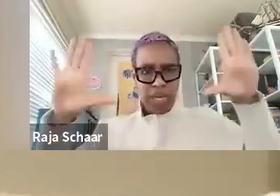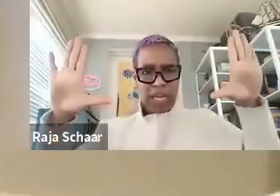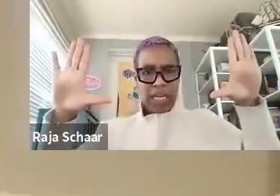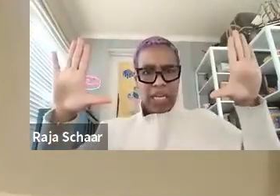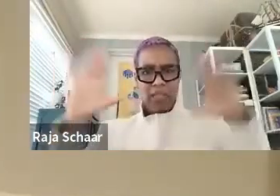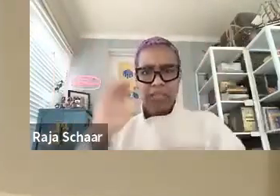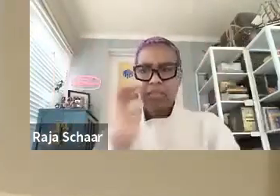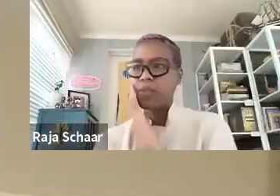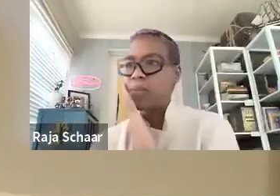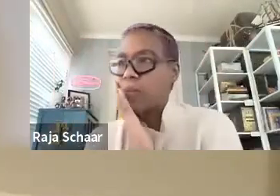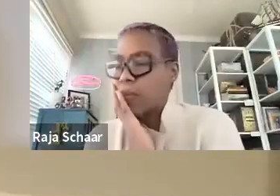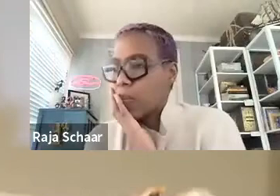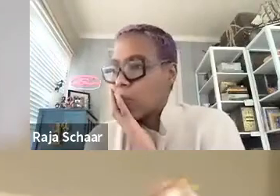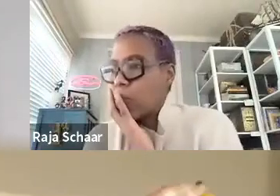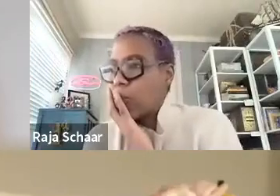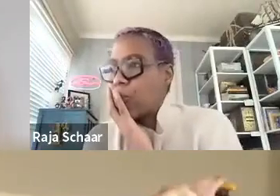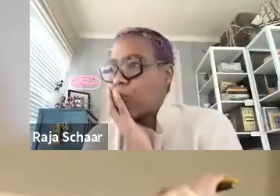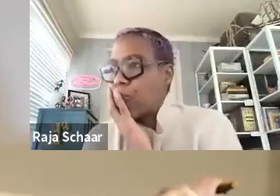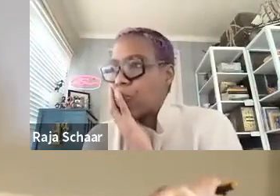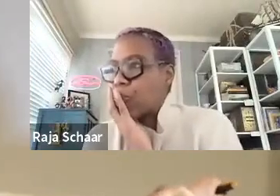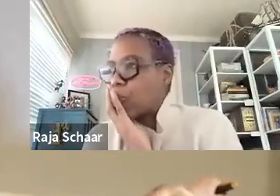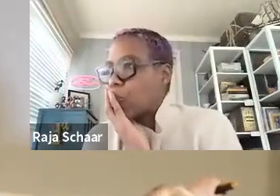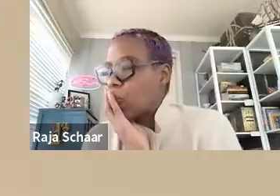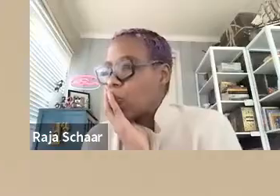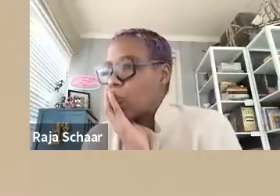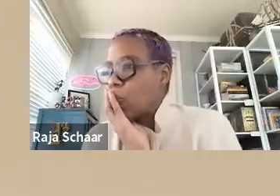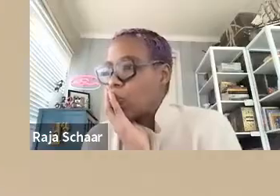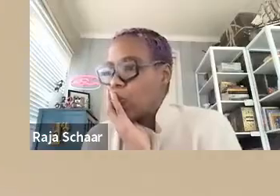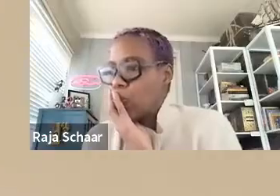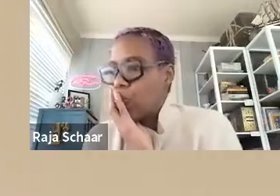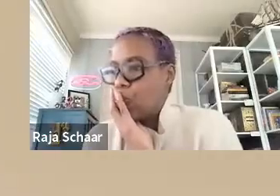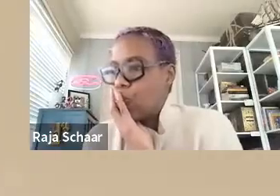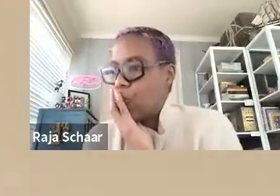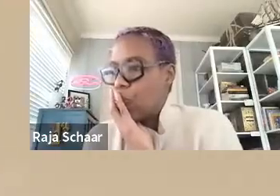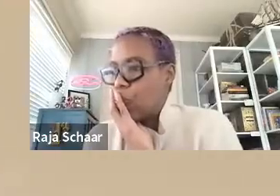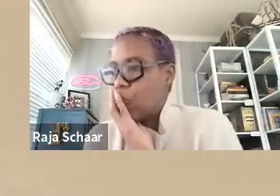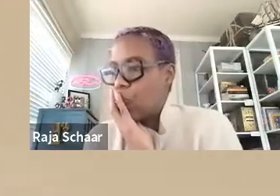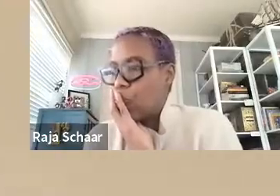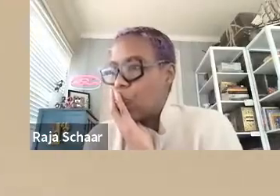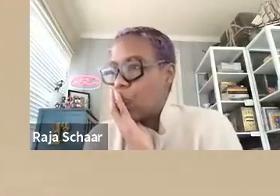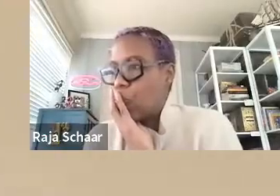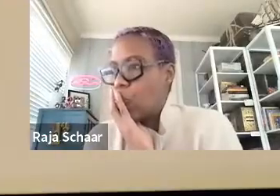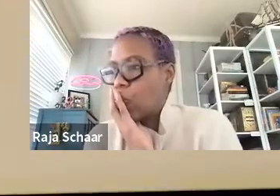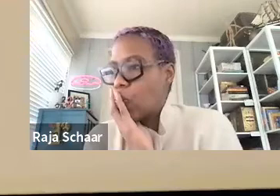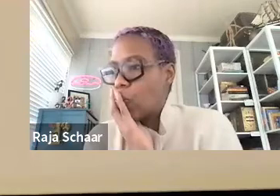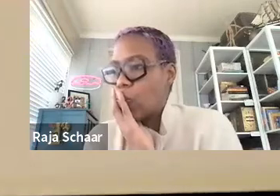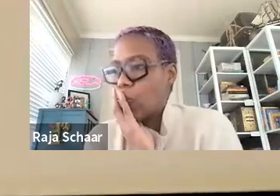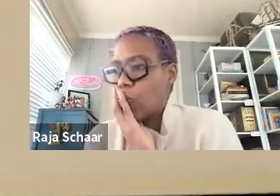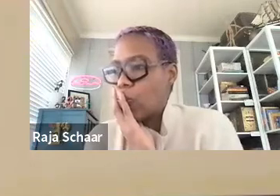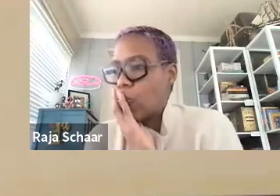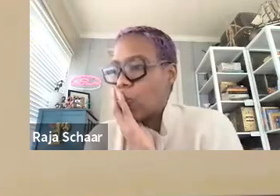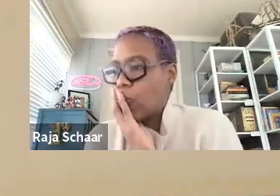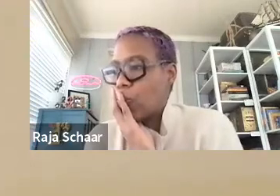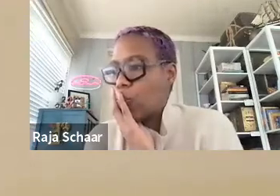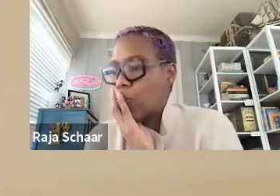imagine. We want to get you to get out of the frame of reference of what you think your future might be and get as creative